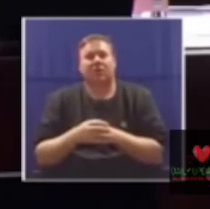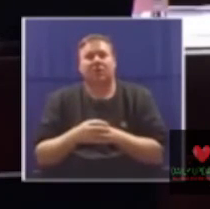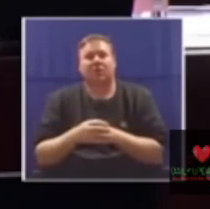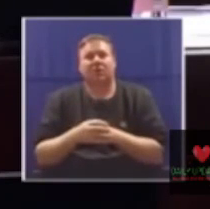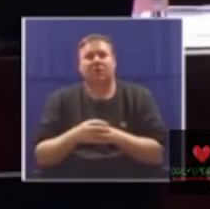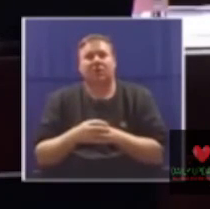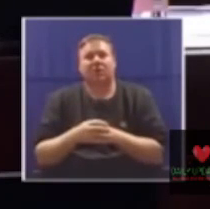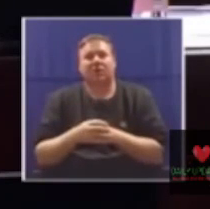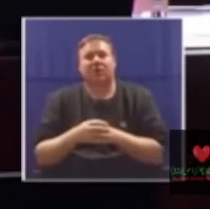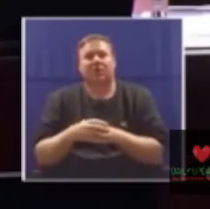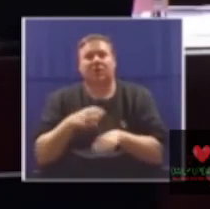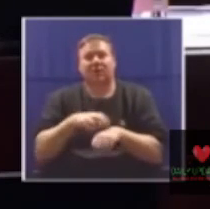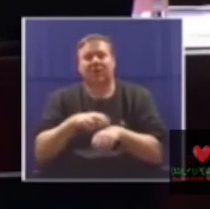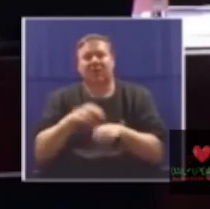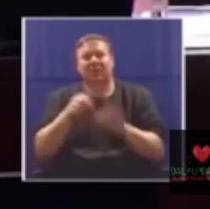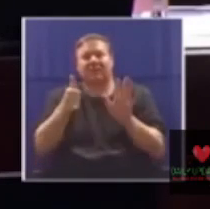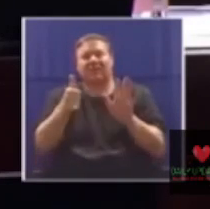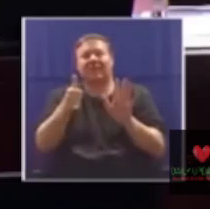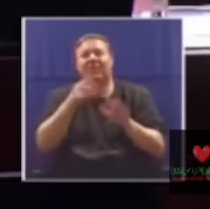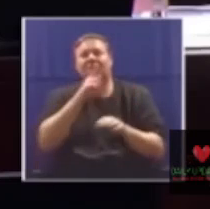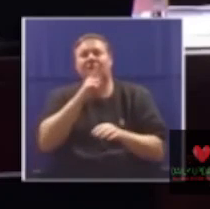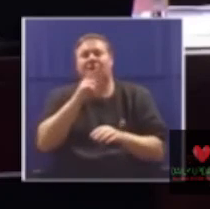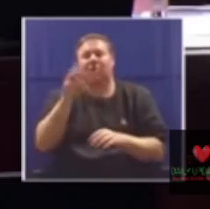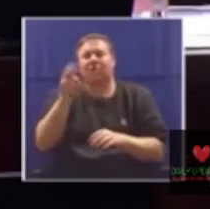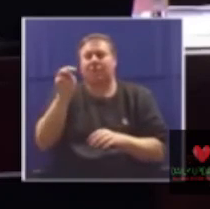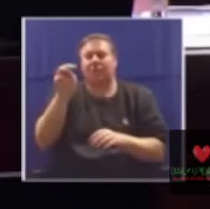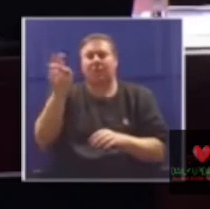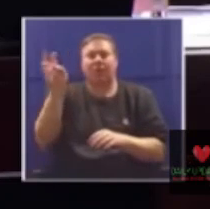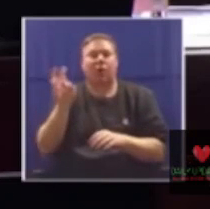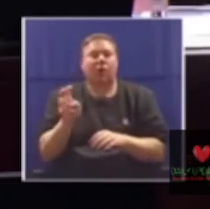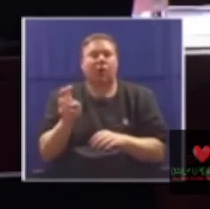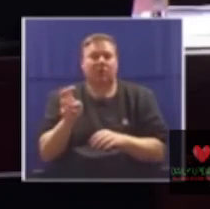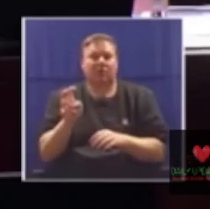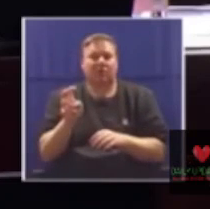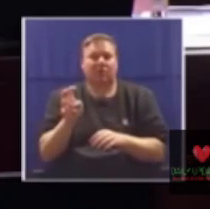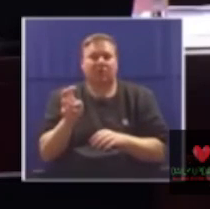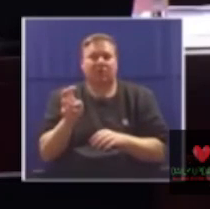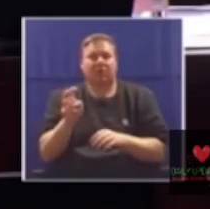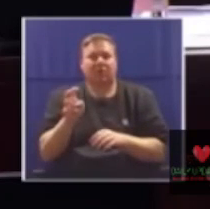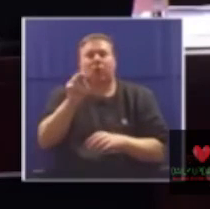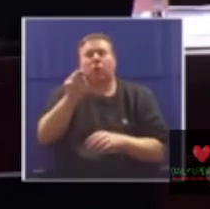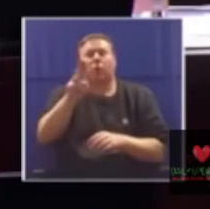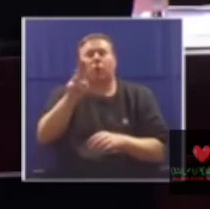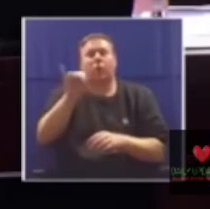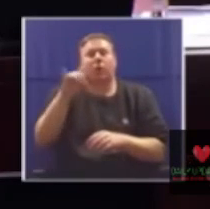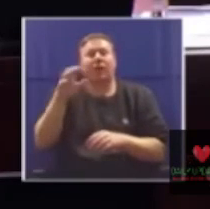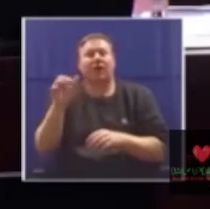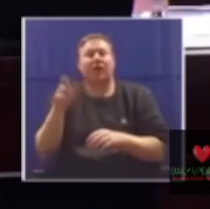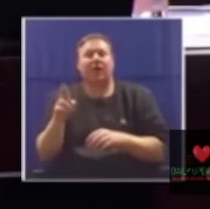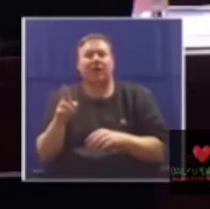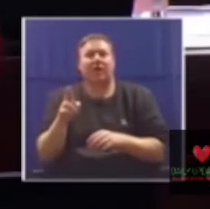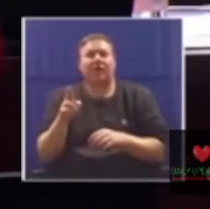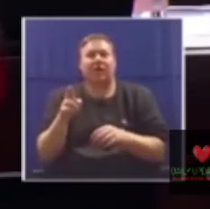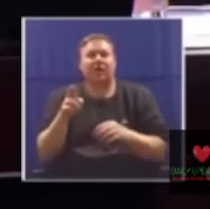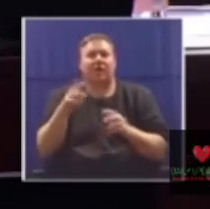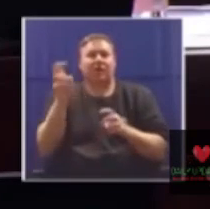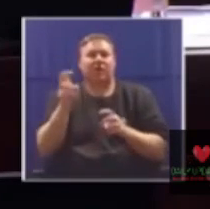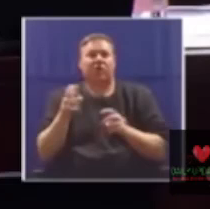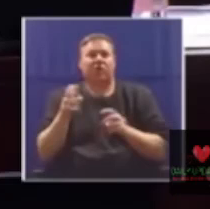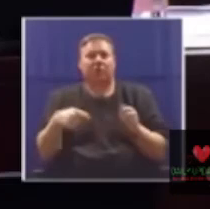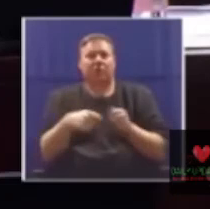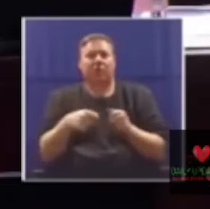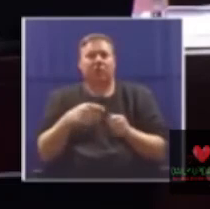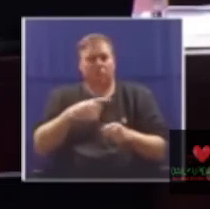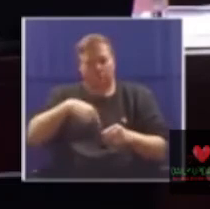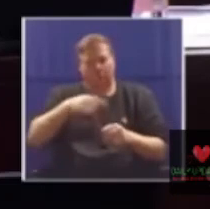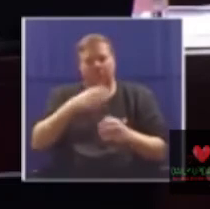than 6,000 megawatts of nuclear energy, which must be plugged into the grid, because ourselves we speak long-term, because we know